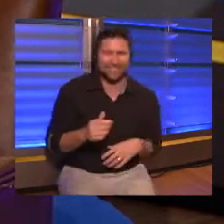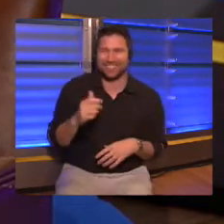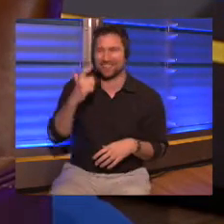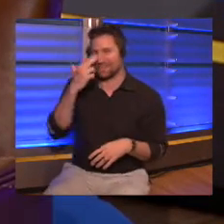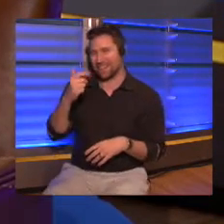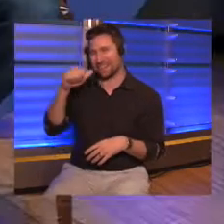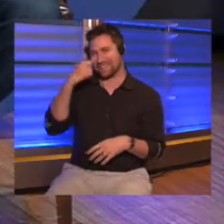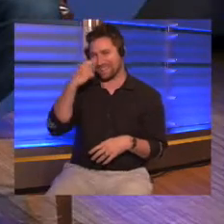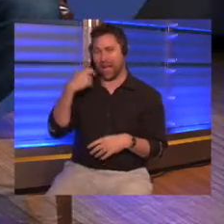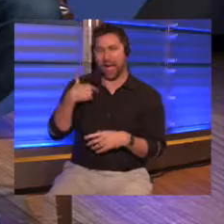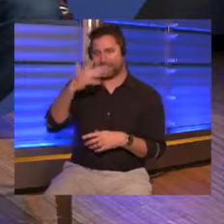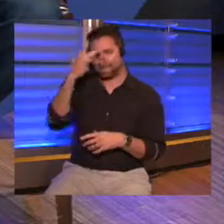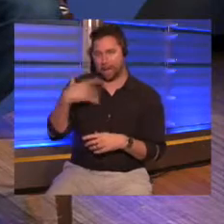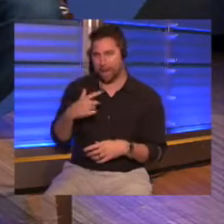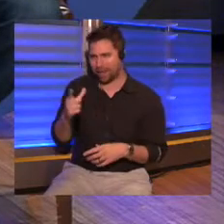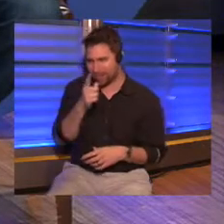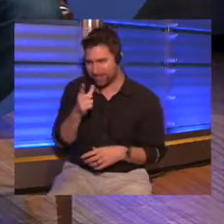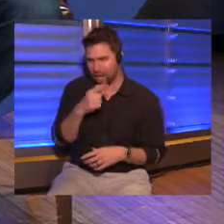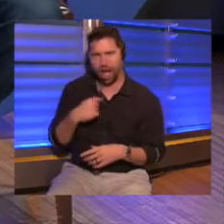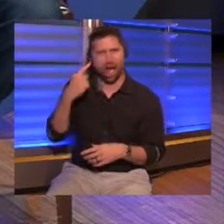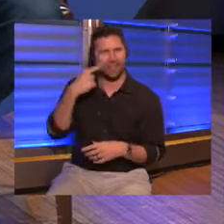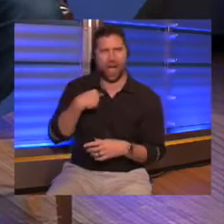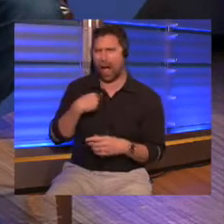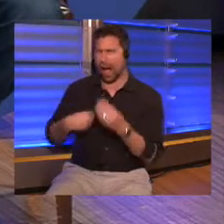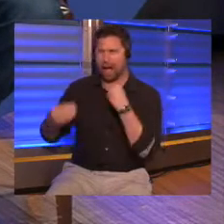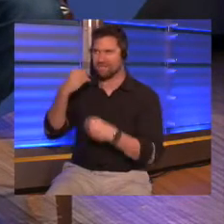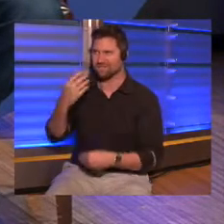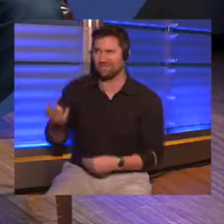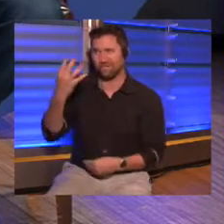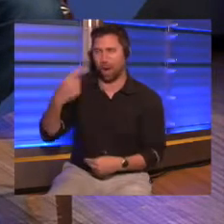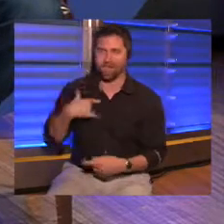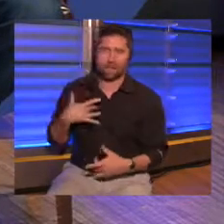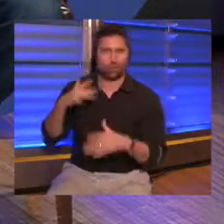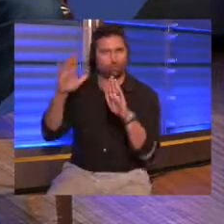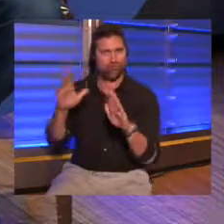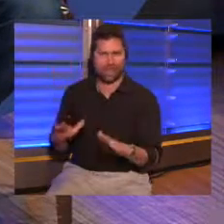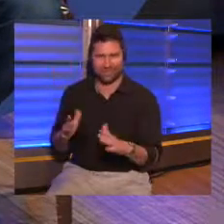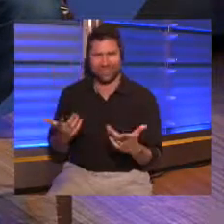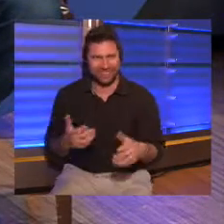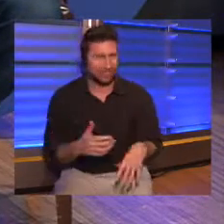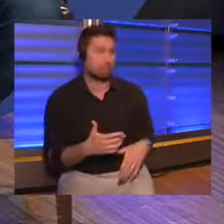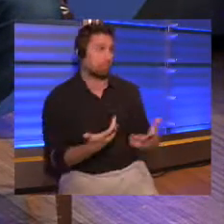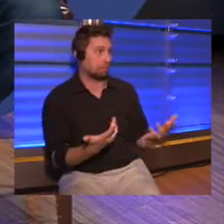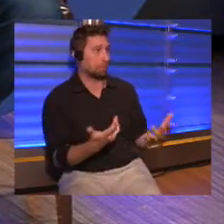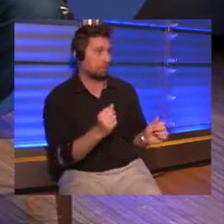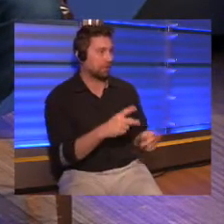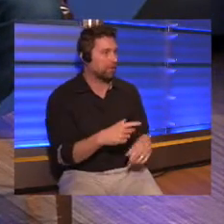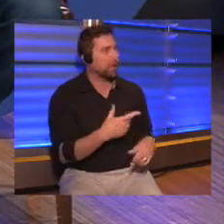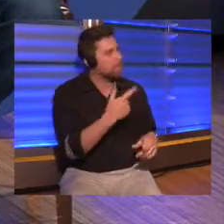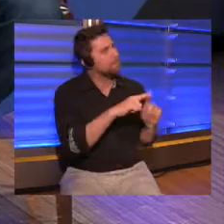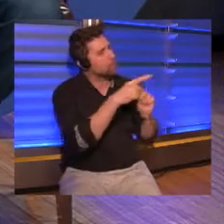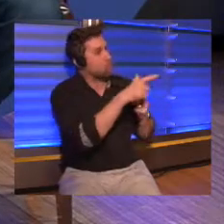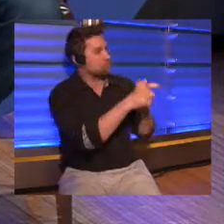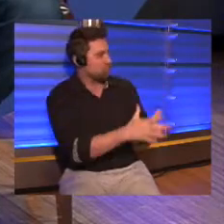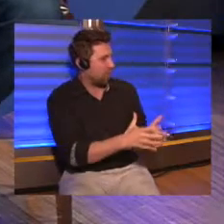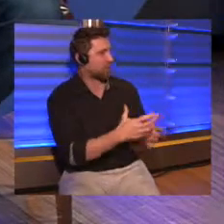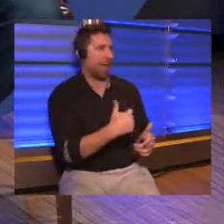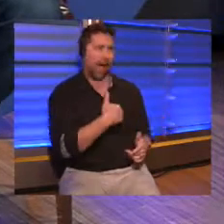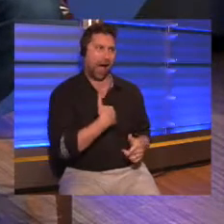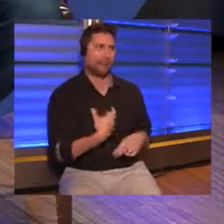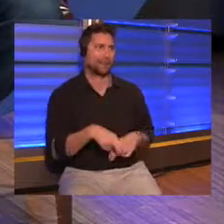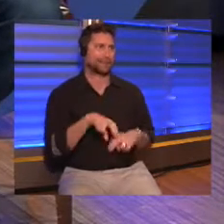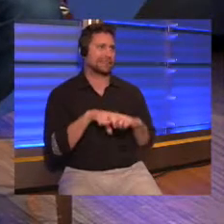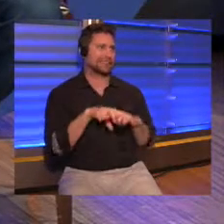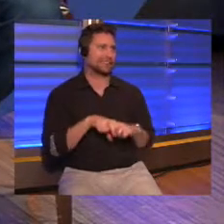was at work and I forgot my lunch, and I think I powered through 4 and I felt great, so. So it's okay. But you're a runner and I am a